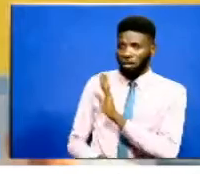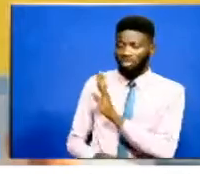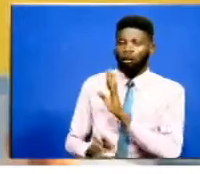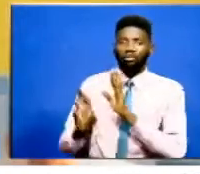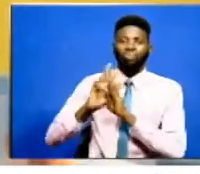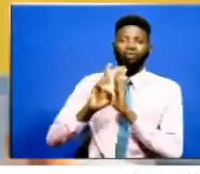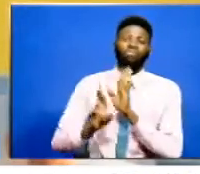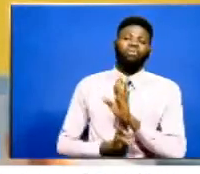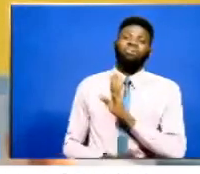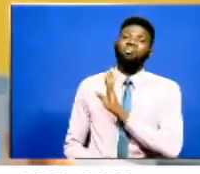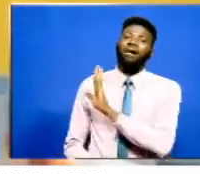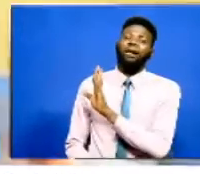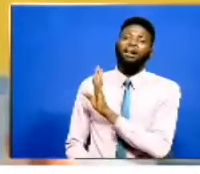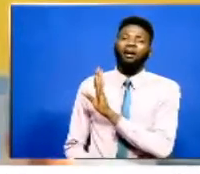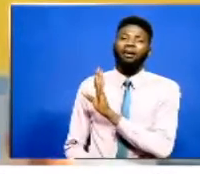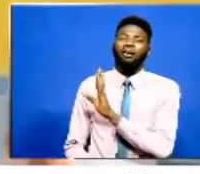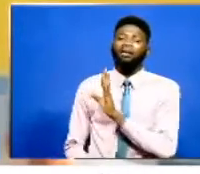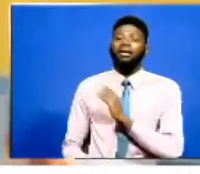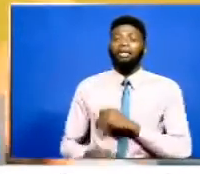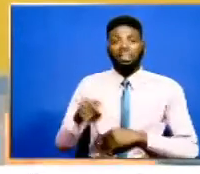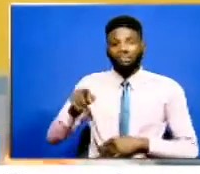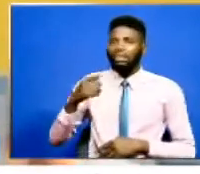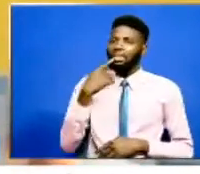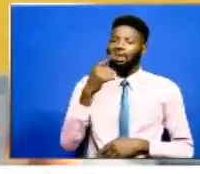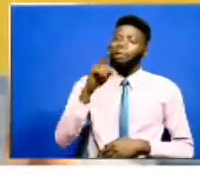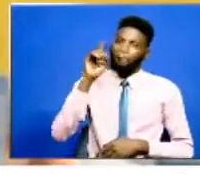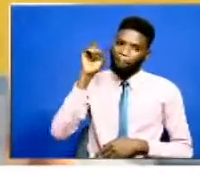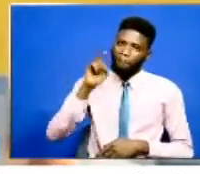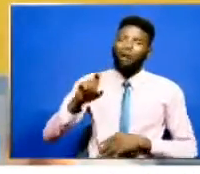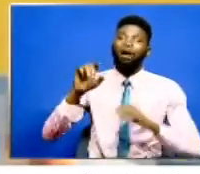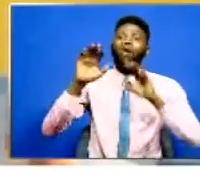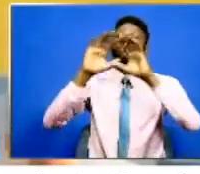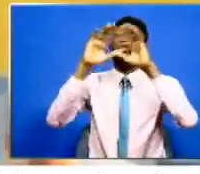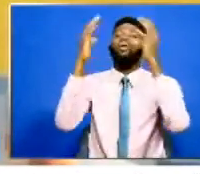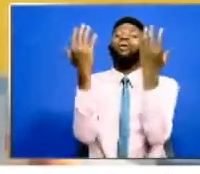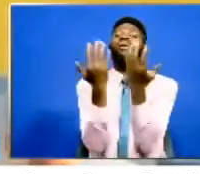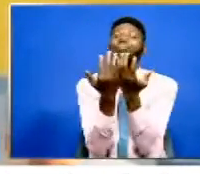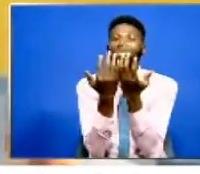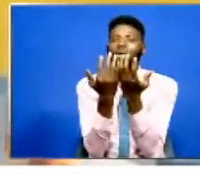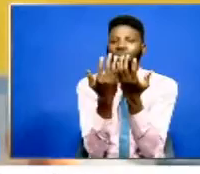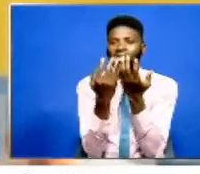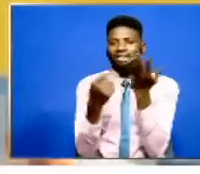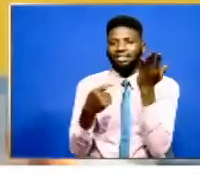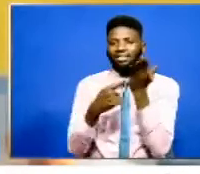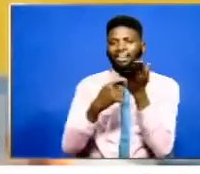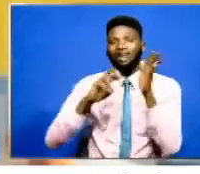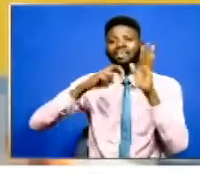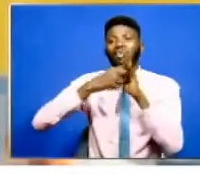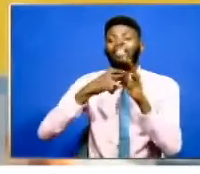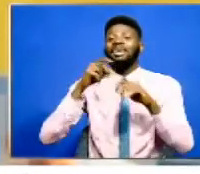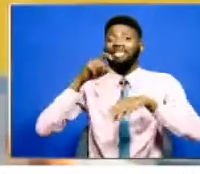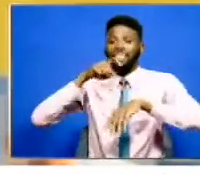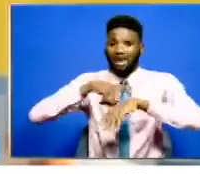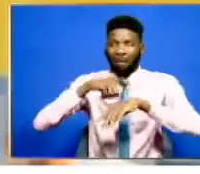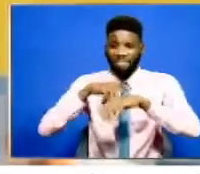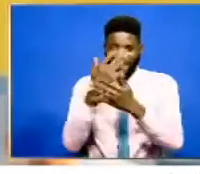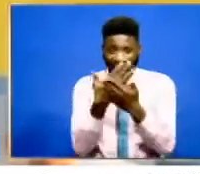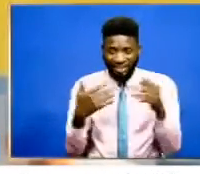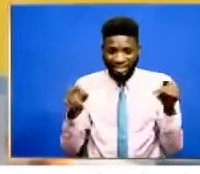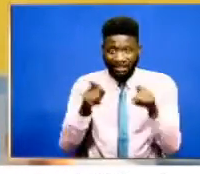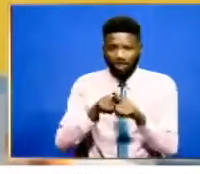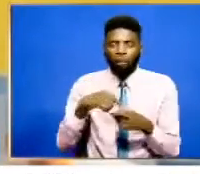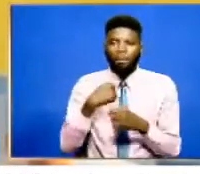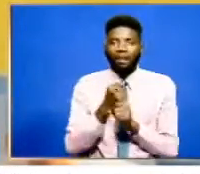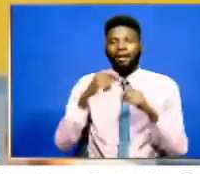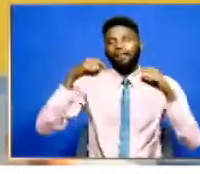the donor conditions, where you have got to go for a global tender, even when these things are being manufactured here in